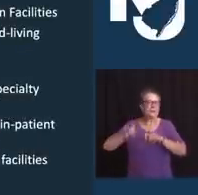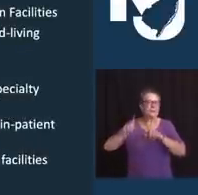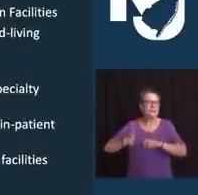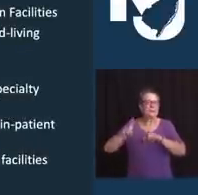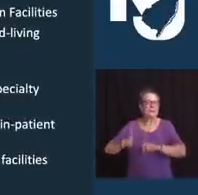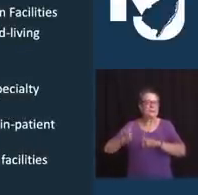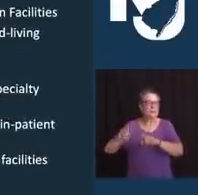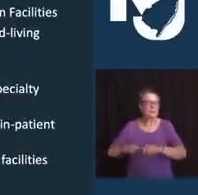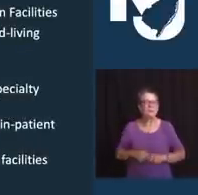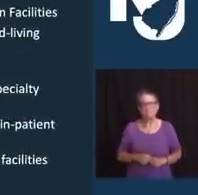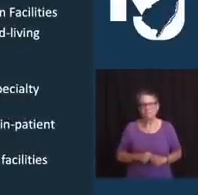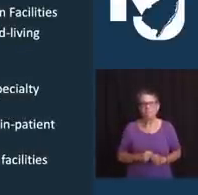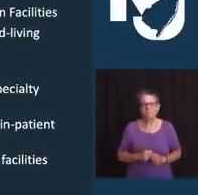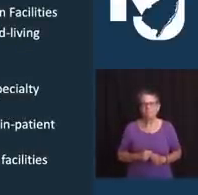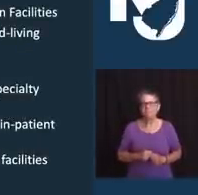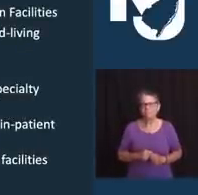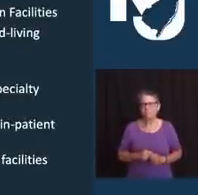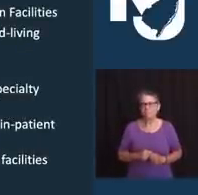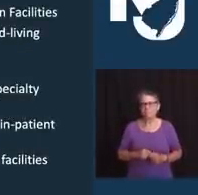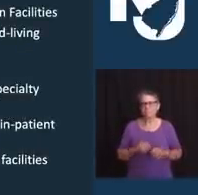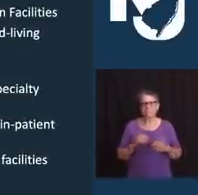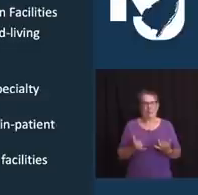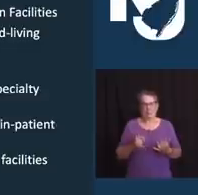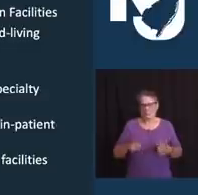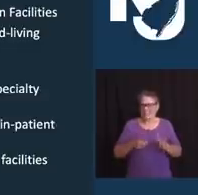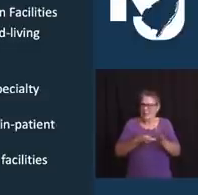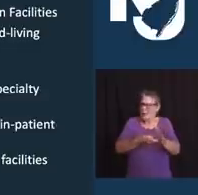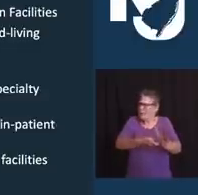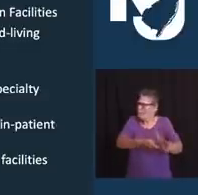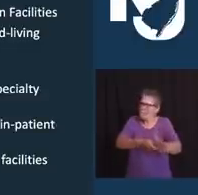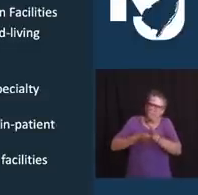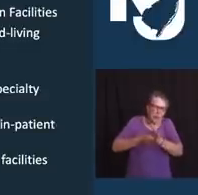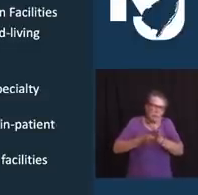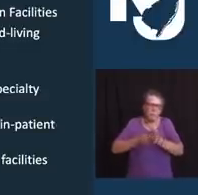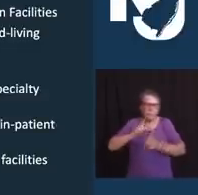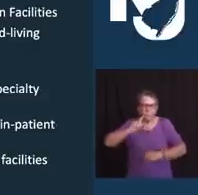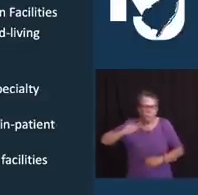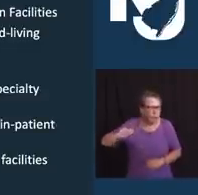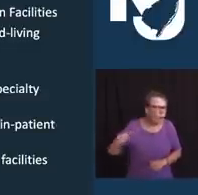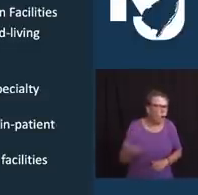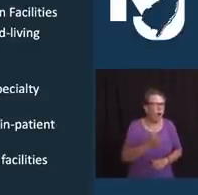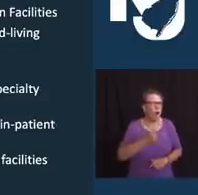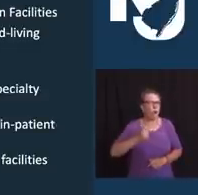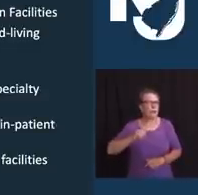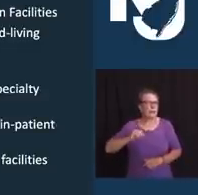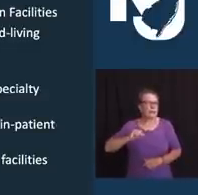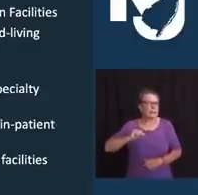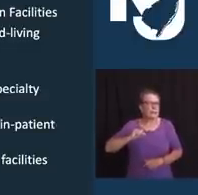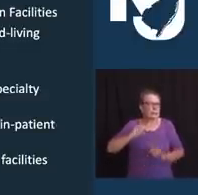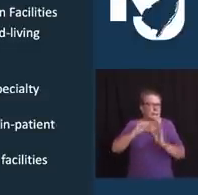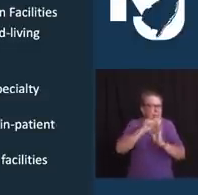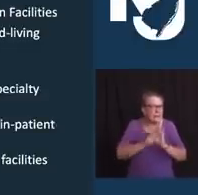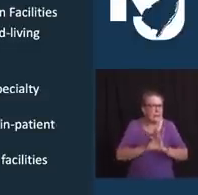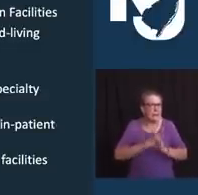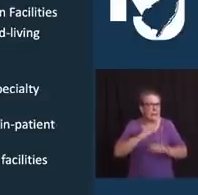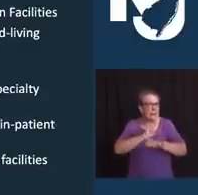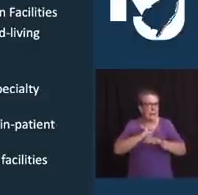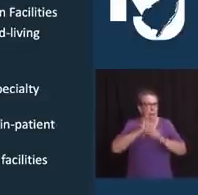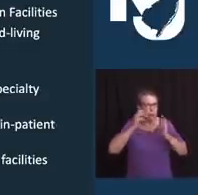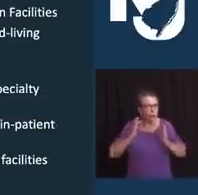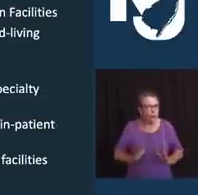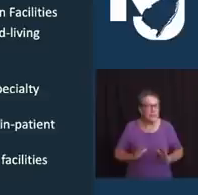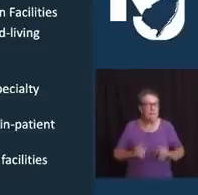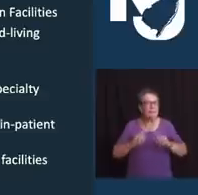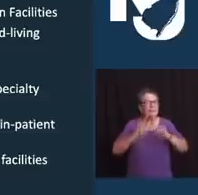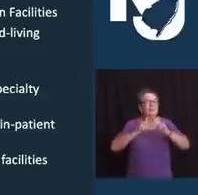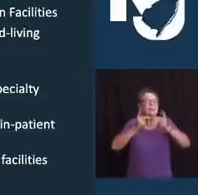This mandate will apply to all staff entering a healthcare facility or congregate living setting. This